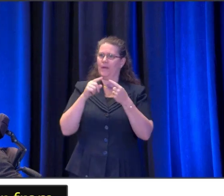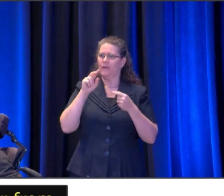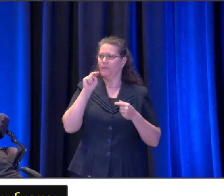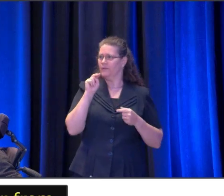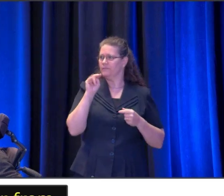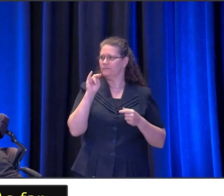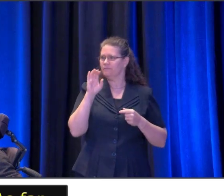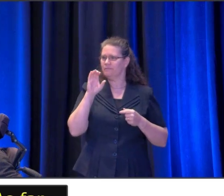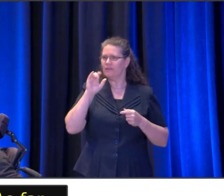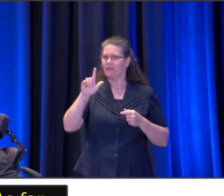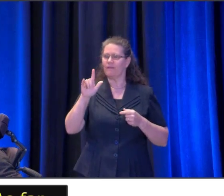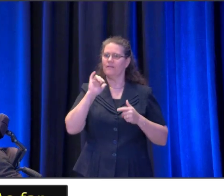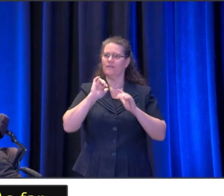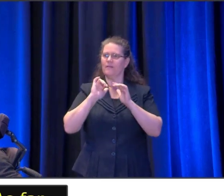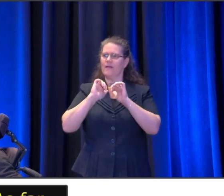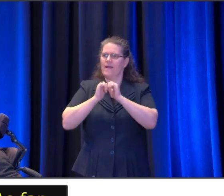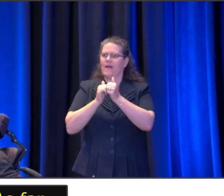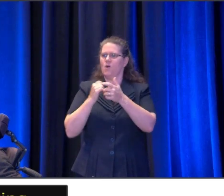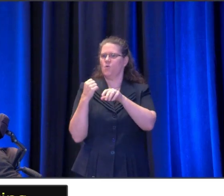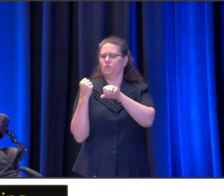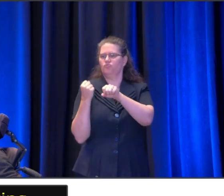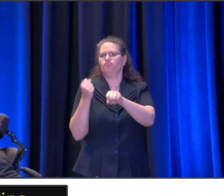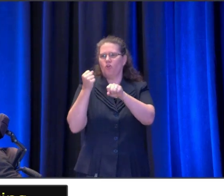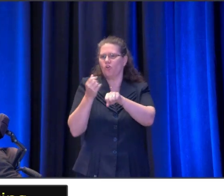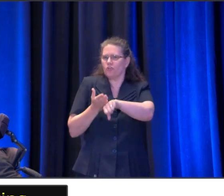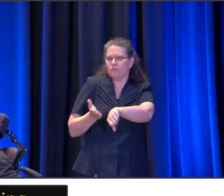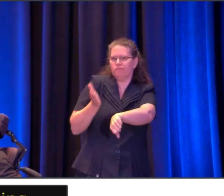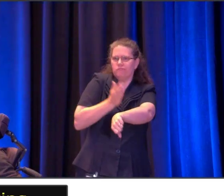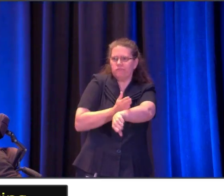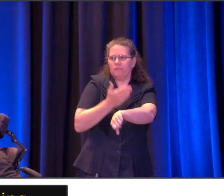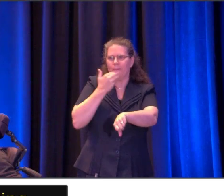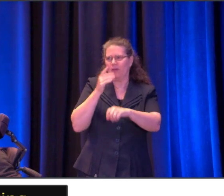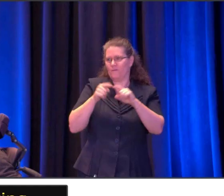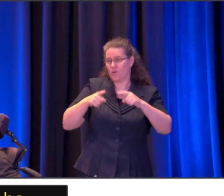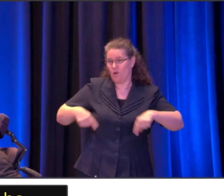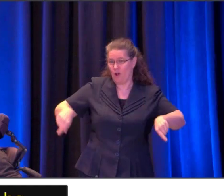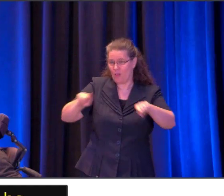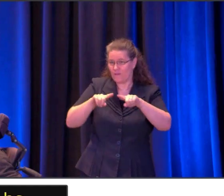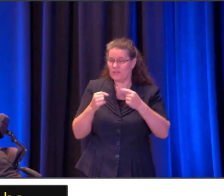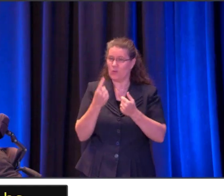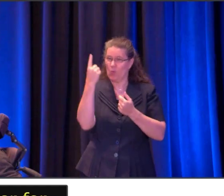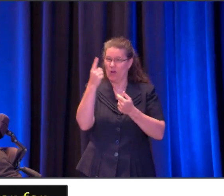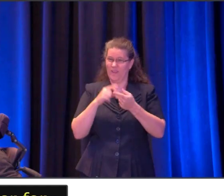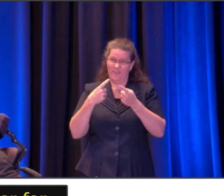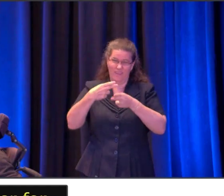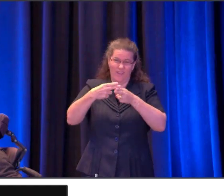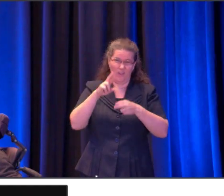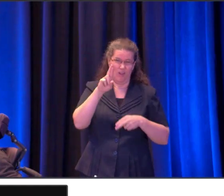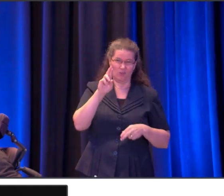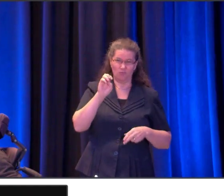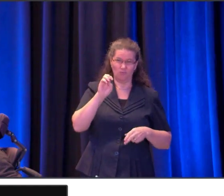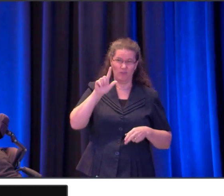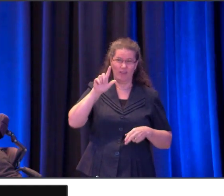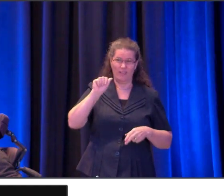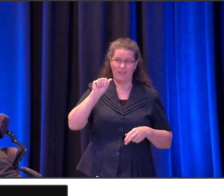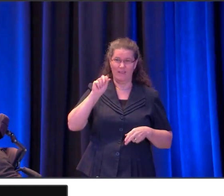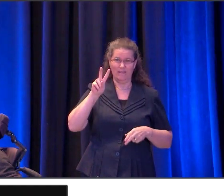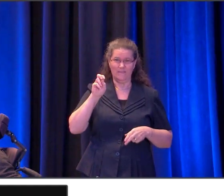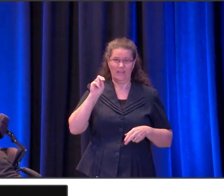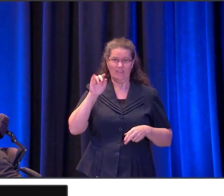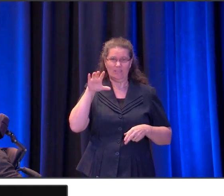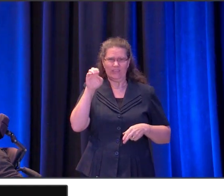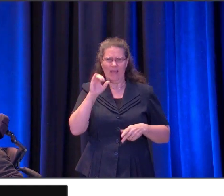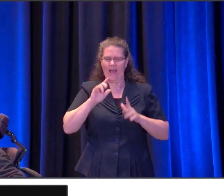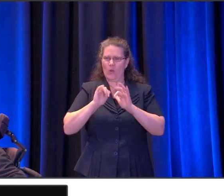be strengthened and really work better for all of us. One of those is relevance, thinking about how we can continue to build and strengthen